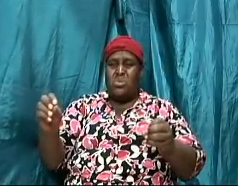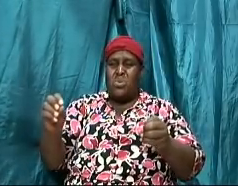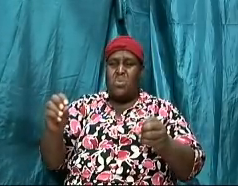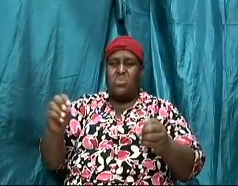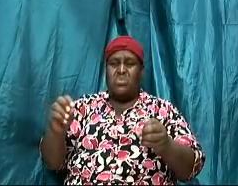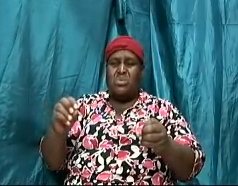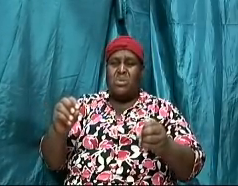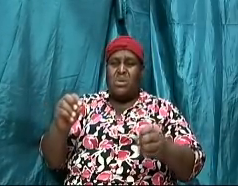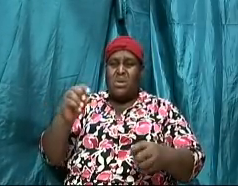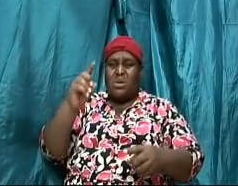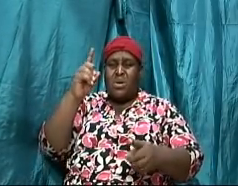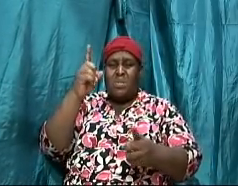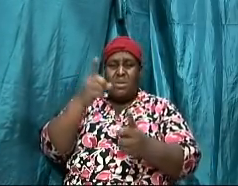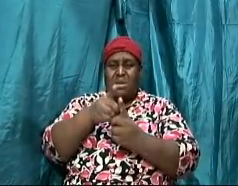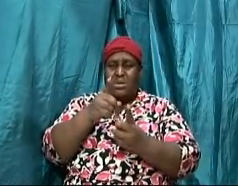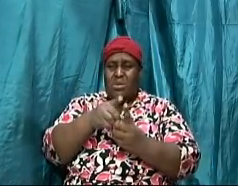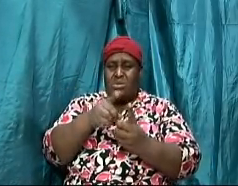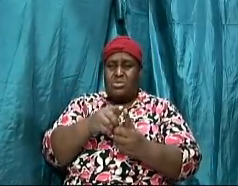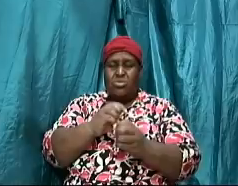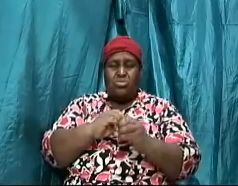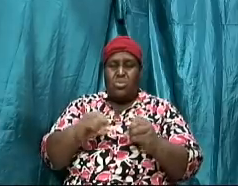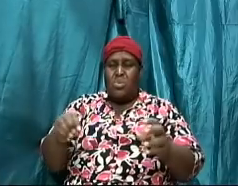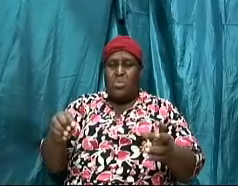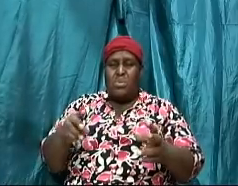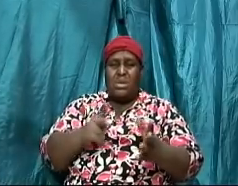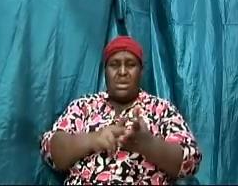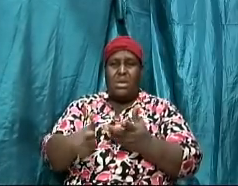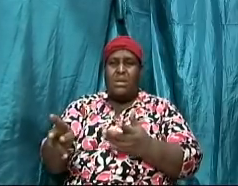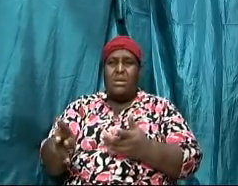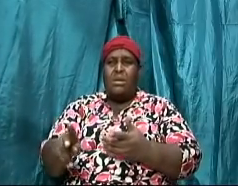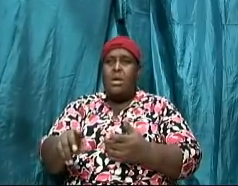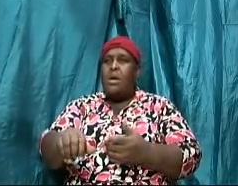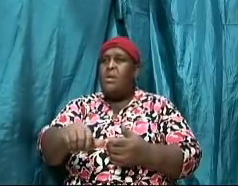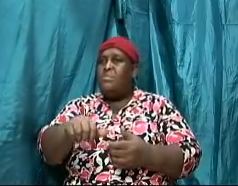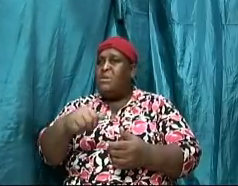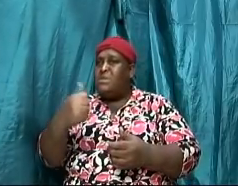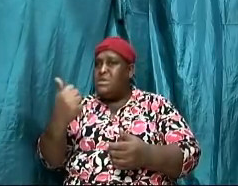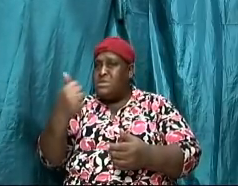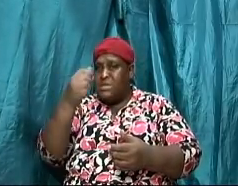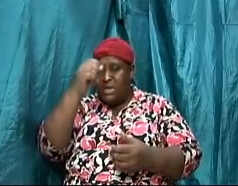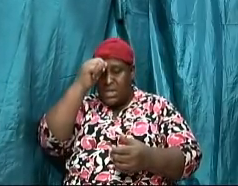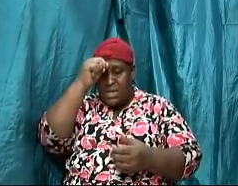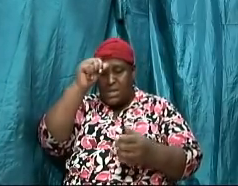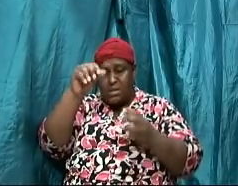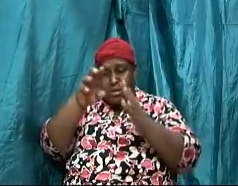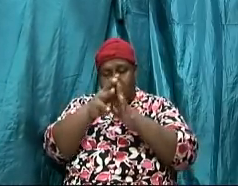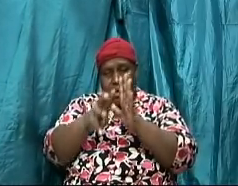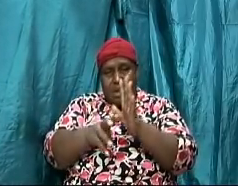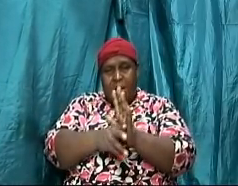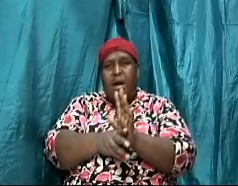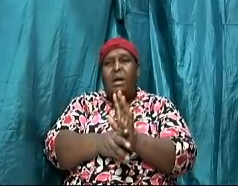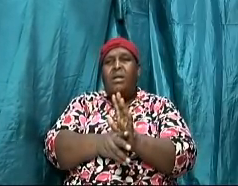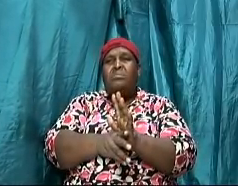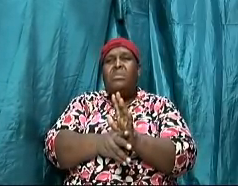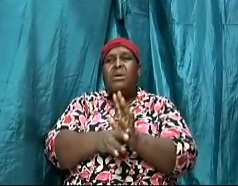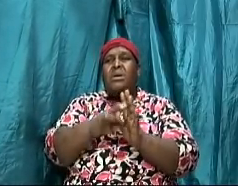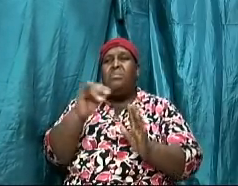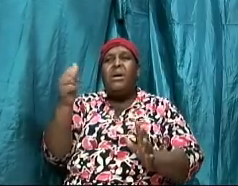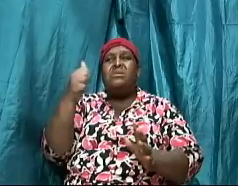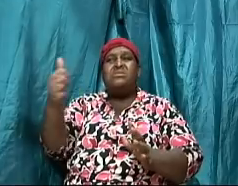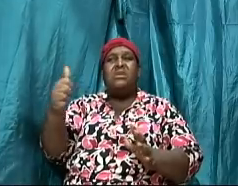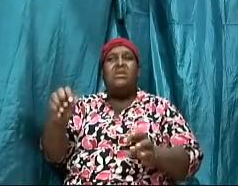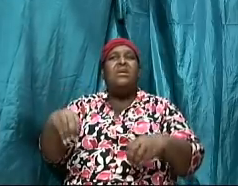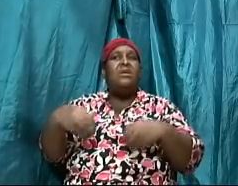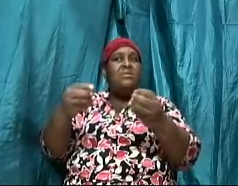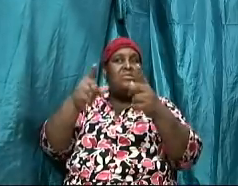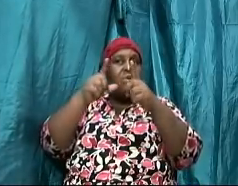the Ten Commandments by itself, as given to Moses on Mount Sinai, there is nothing in the Bible